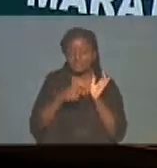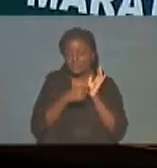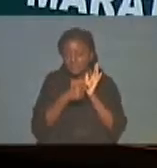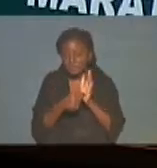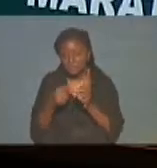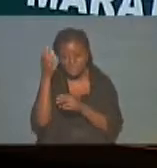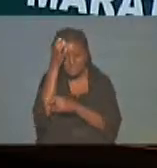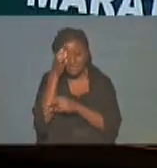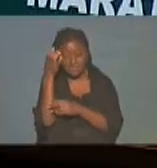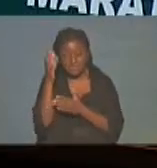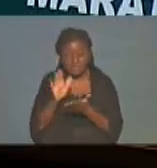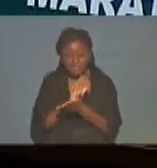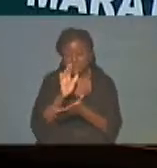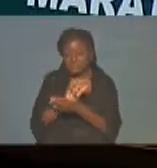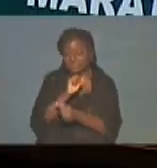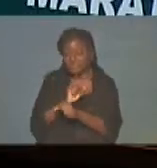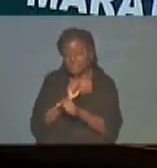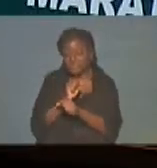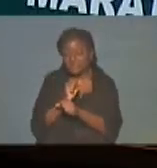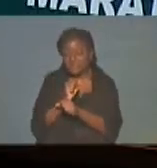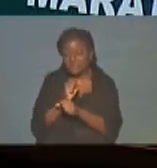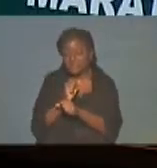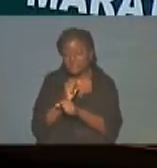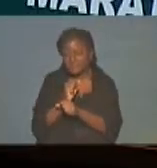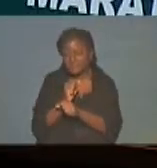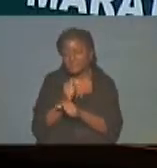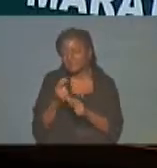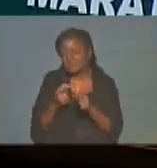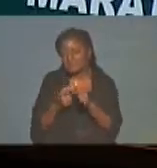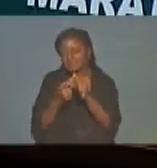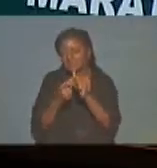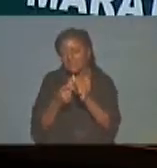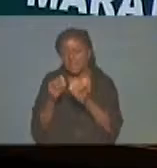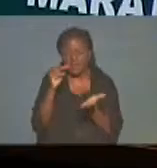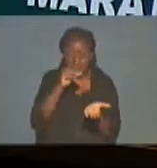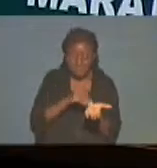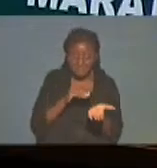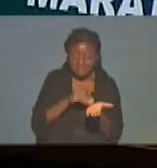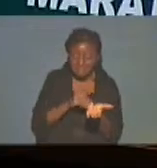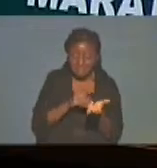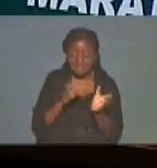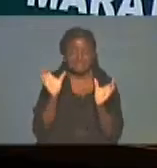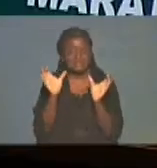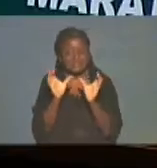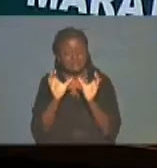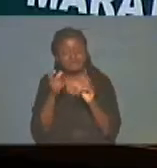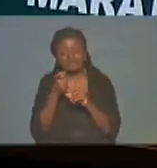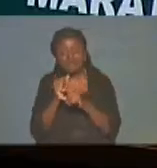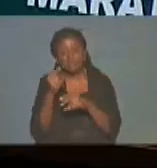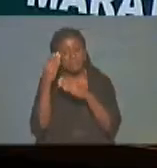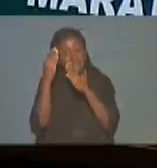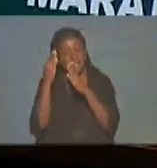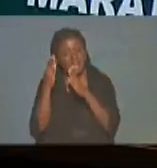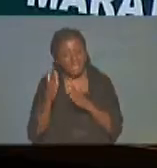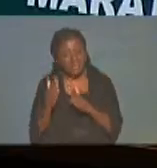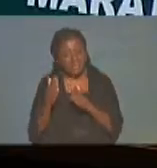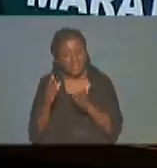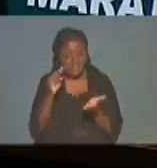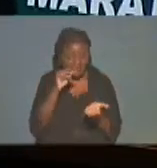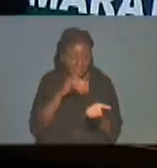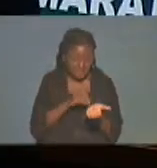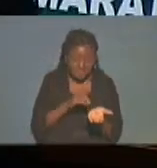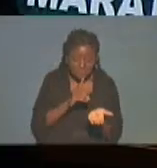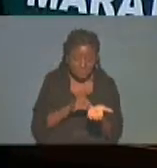concerning documentation, namely a medical certificate from a Bahamian medical